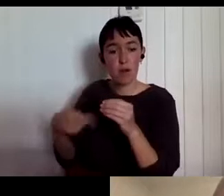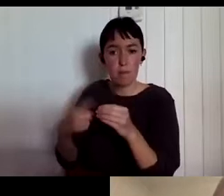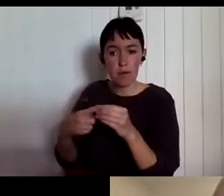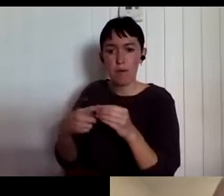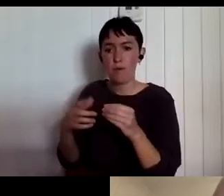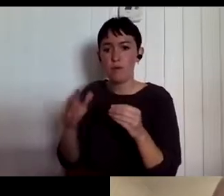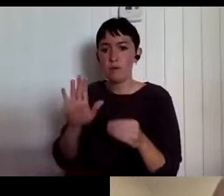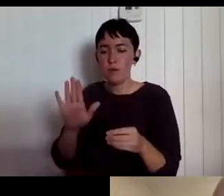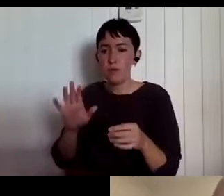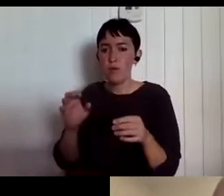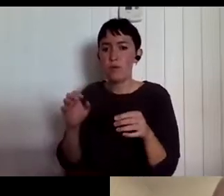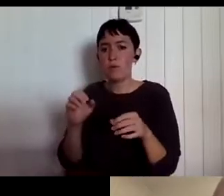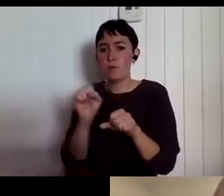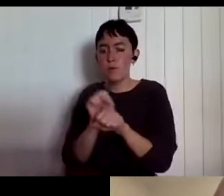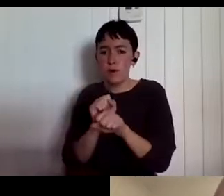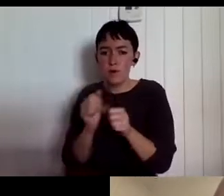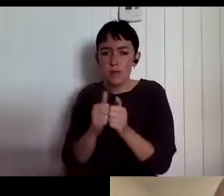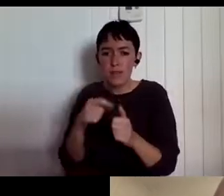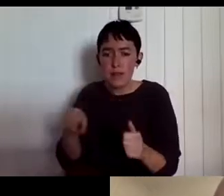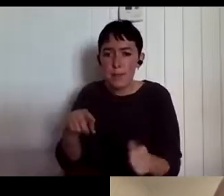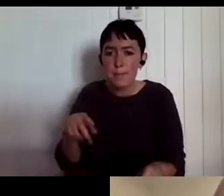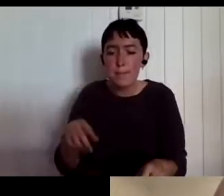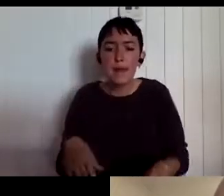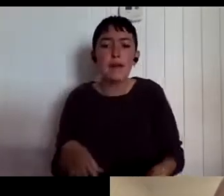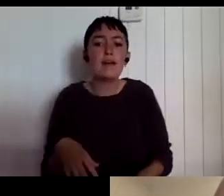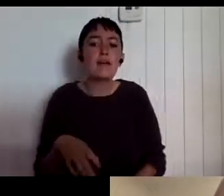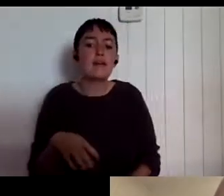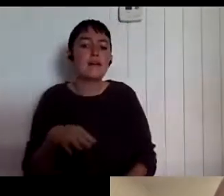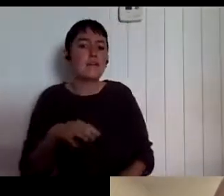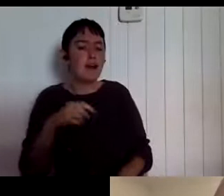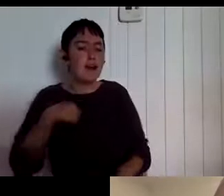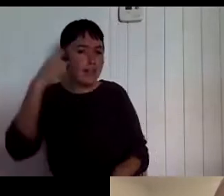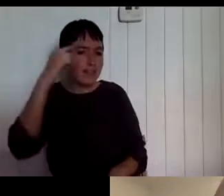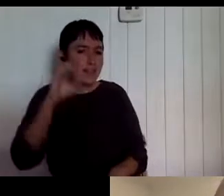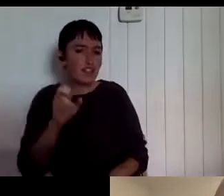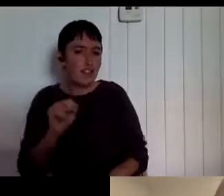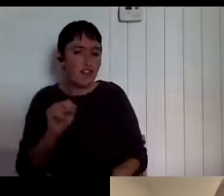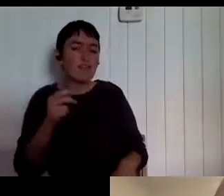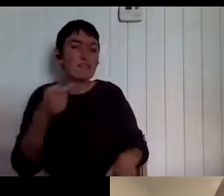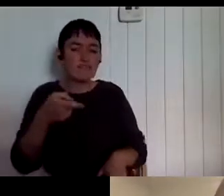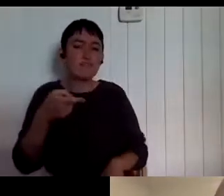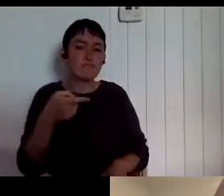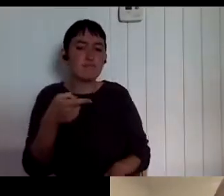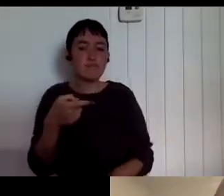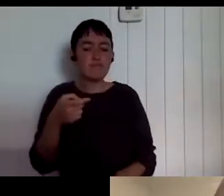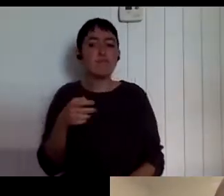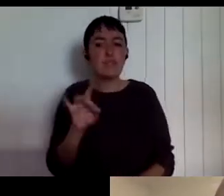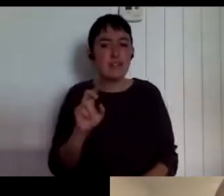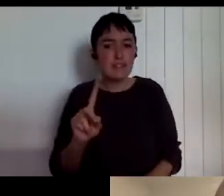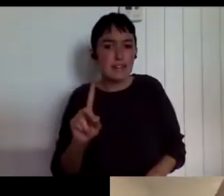you're working with Tesla? And I think John did a lot of like lab work with